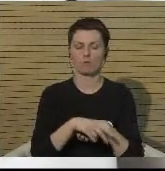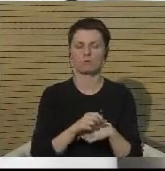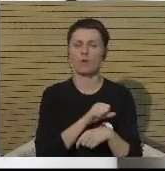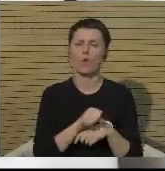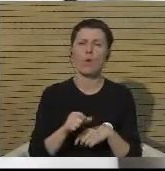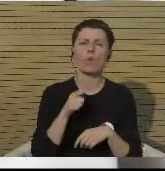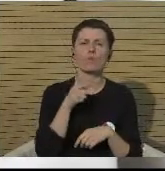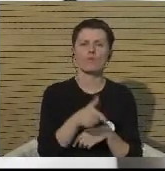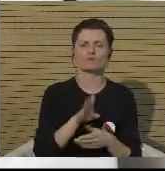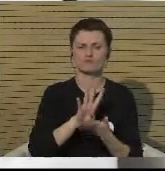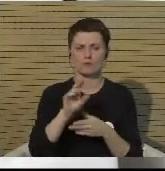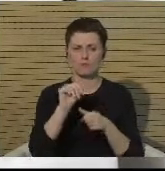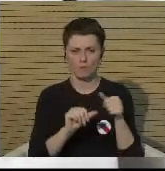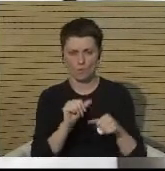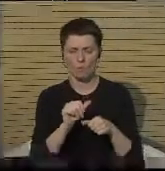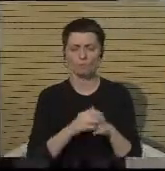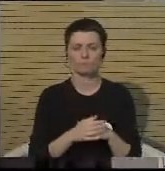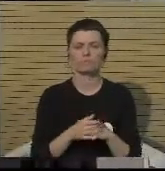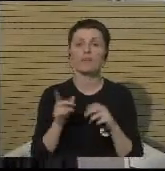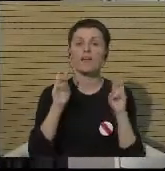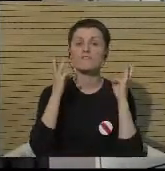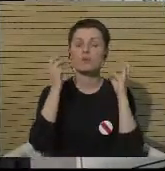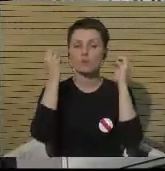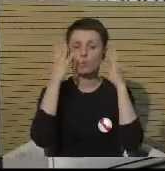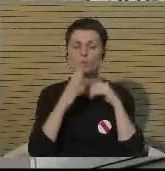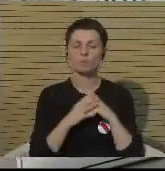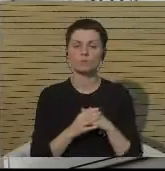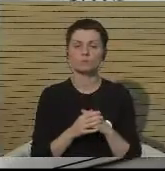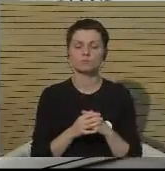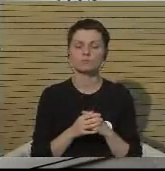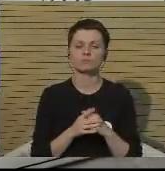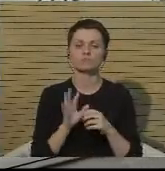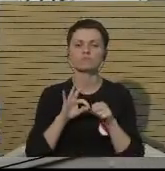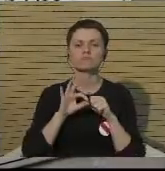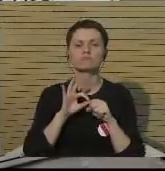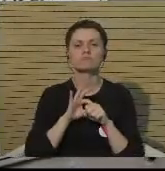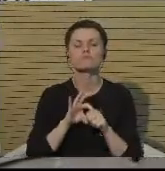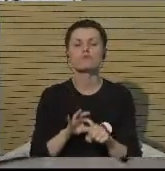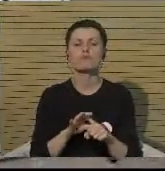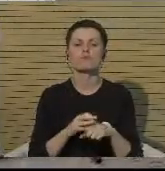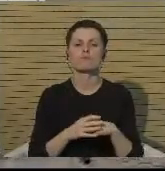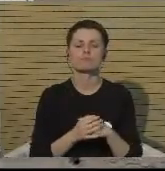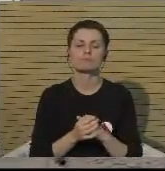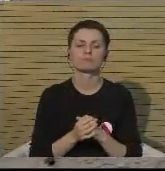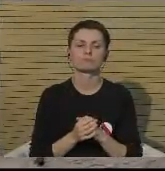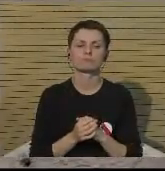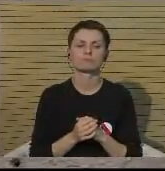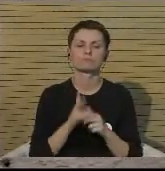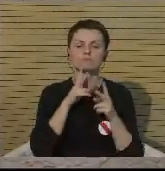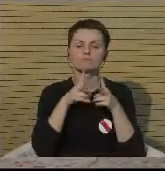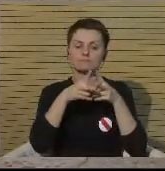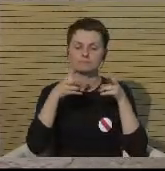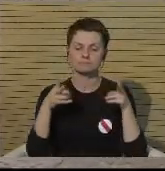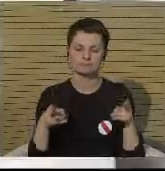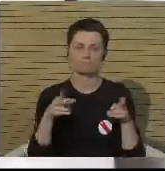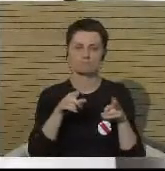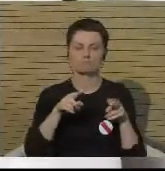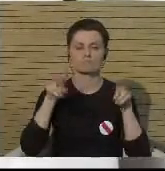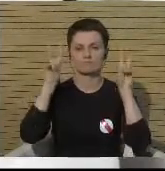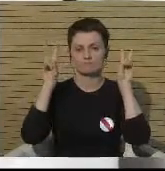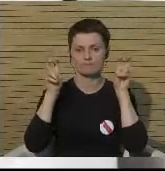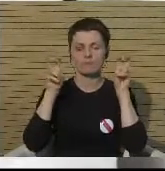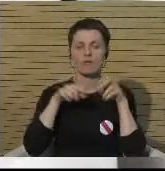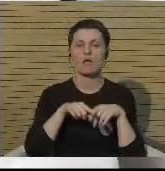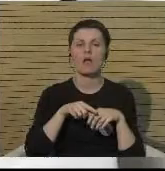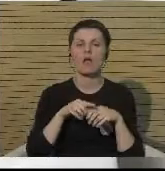be surpassed. From 2014, workshops of culture, warsztaty kultury, are